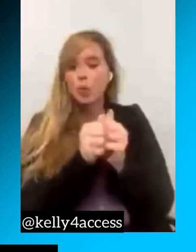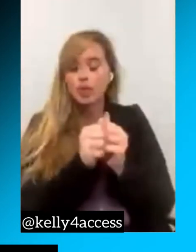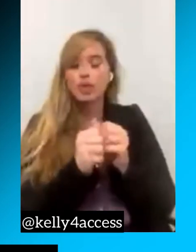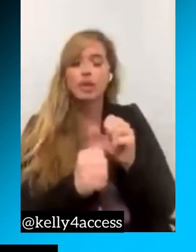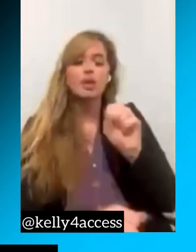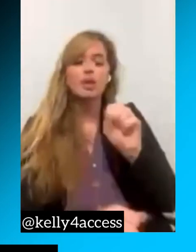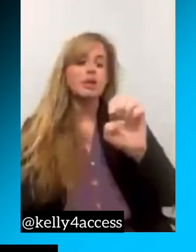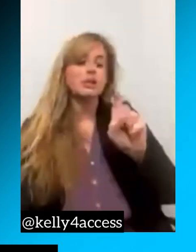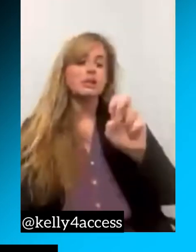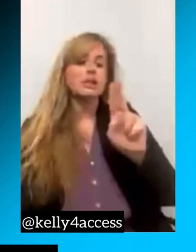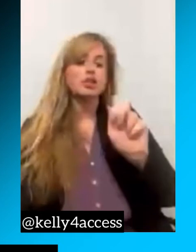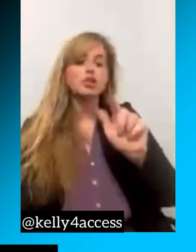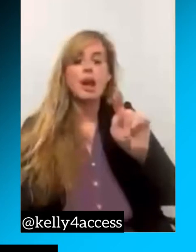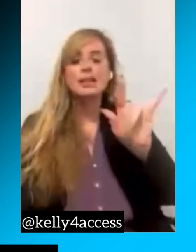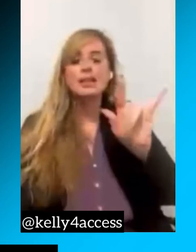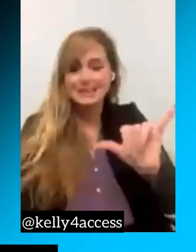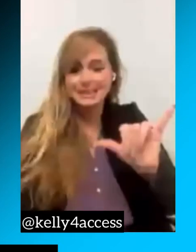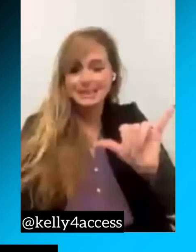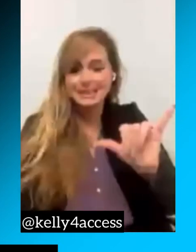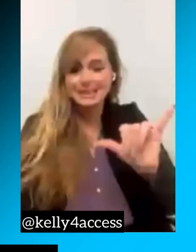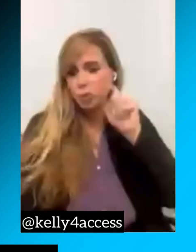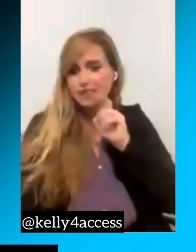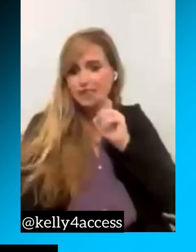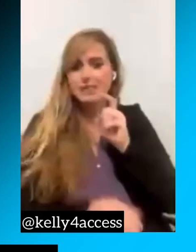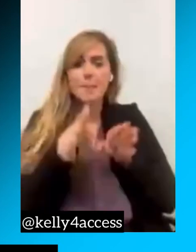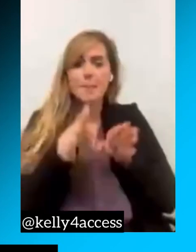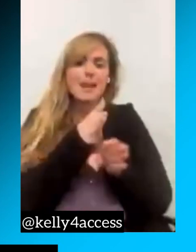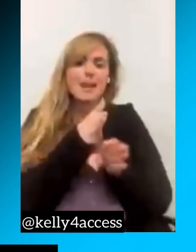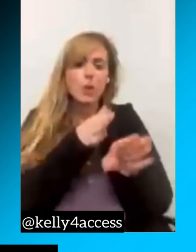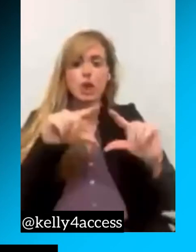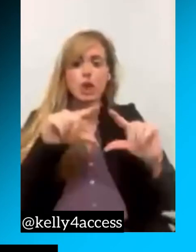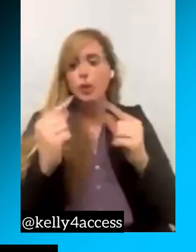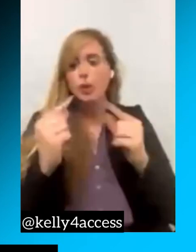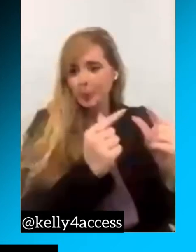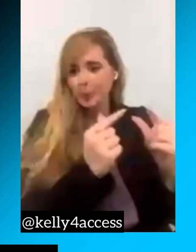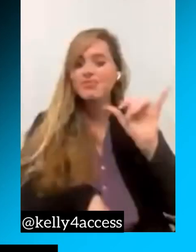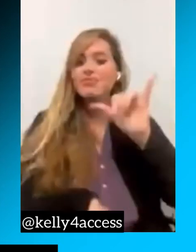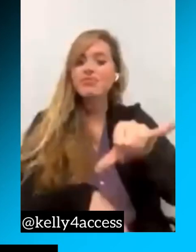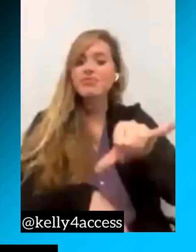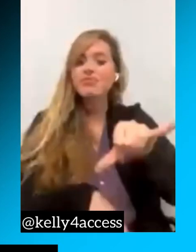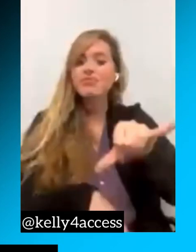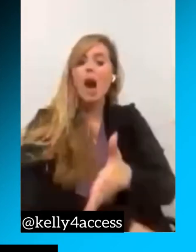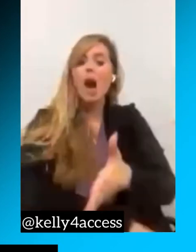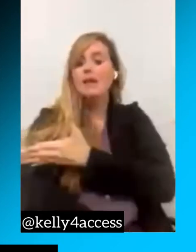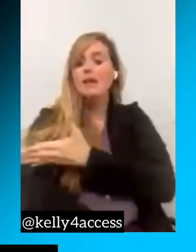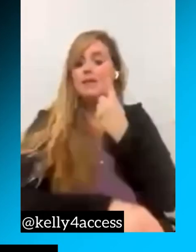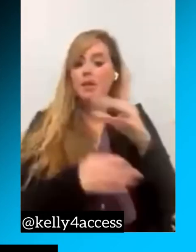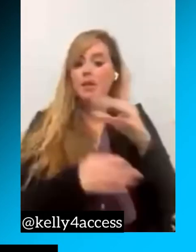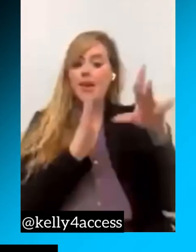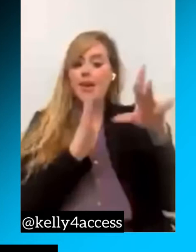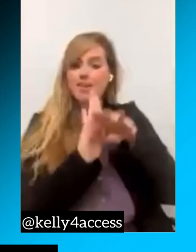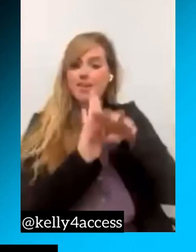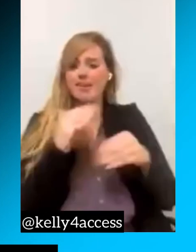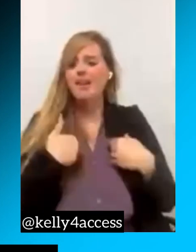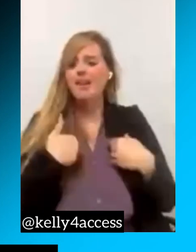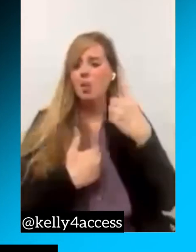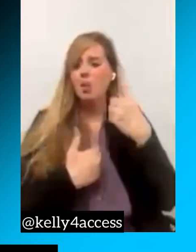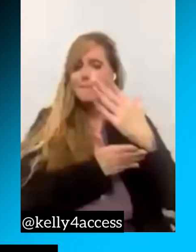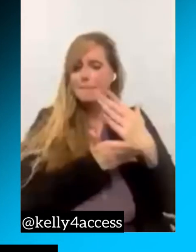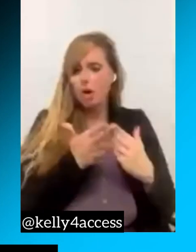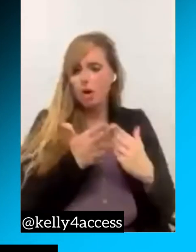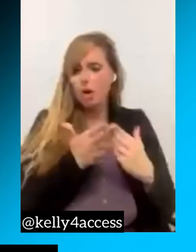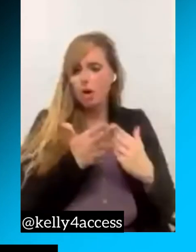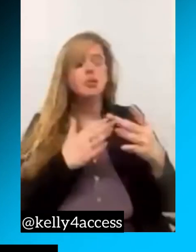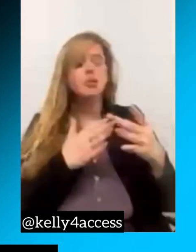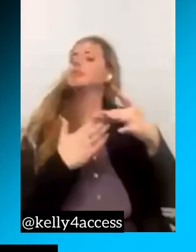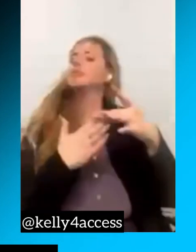groups. And in this new update to the guidelines, there was a subsection, guideline number 9, which was